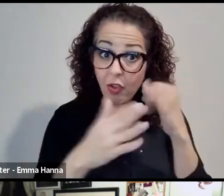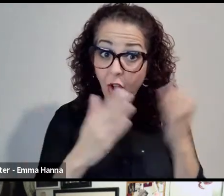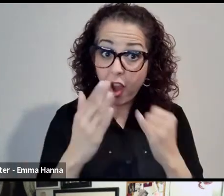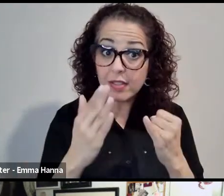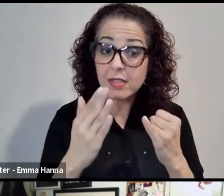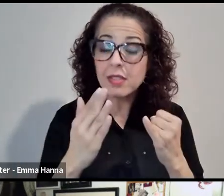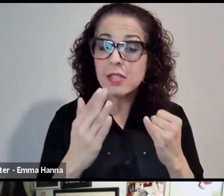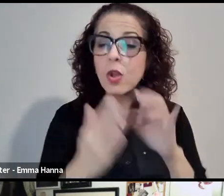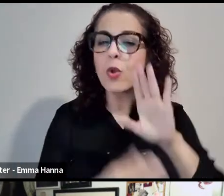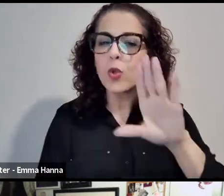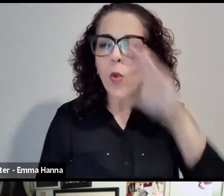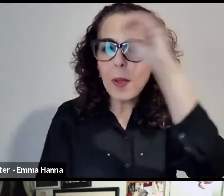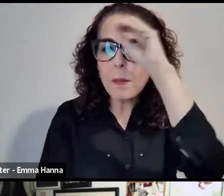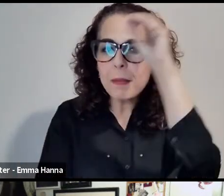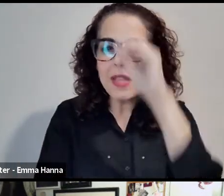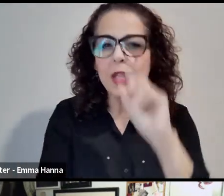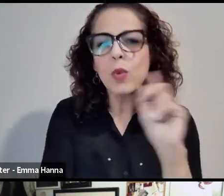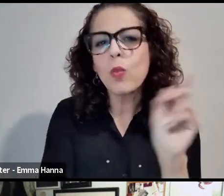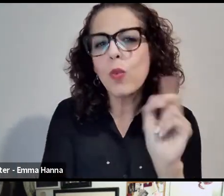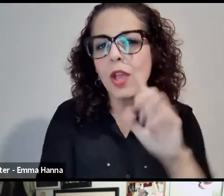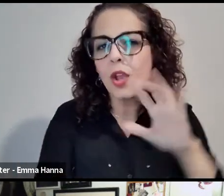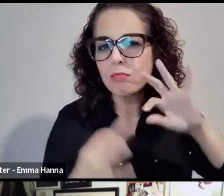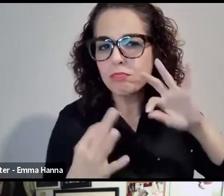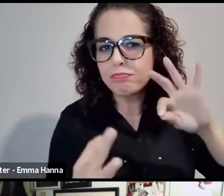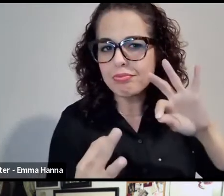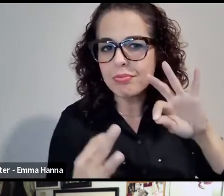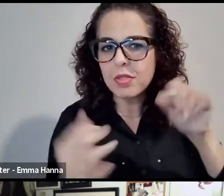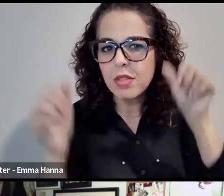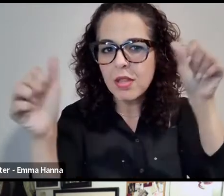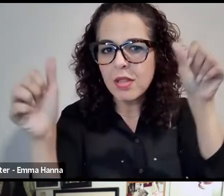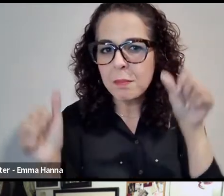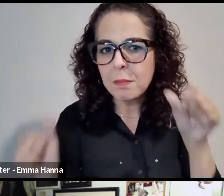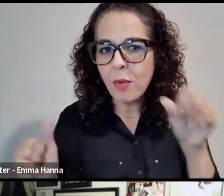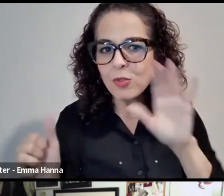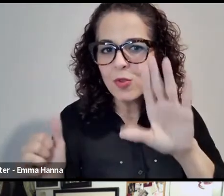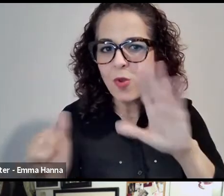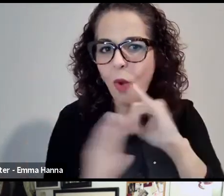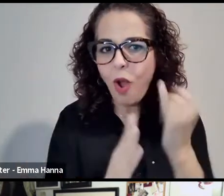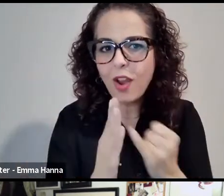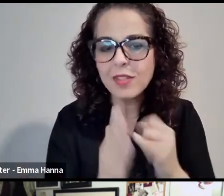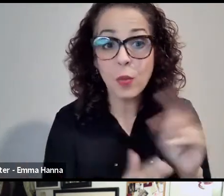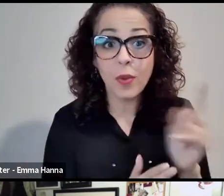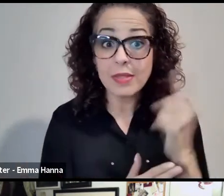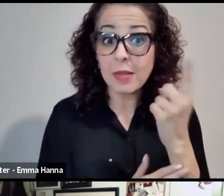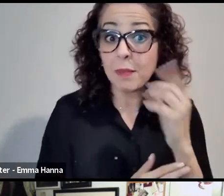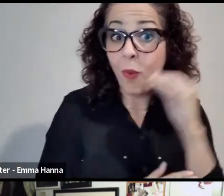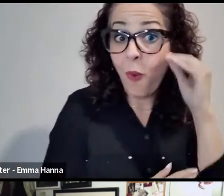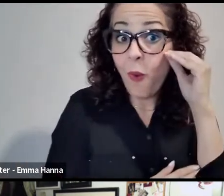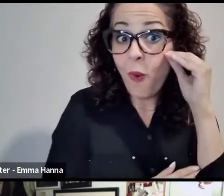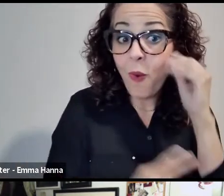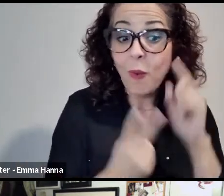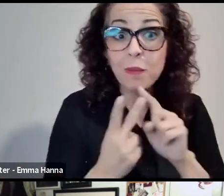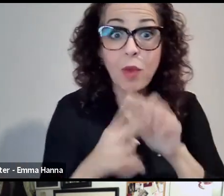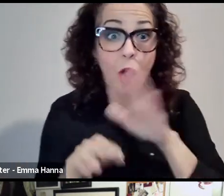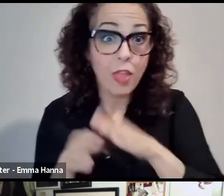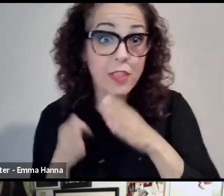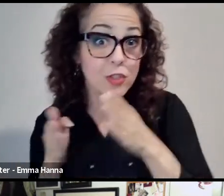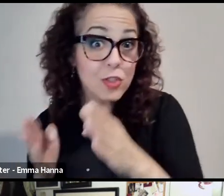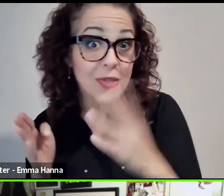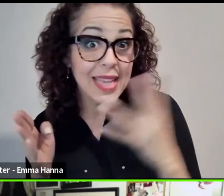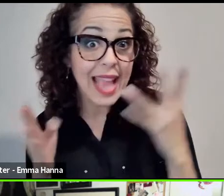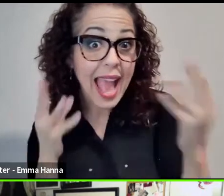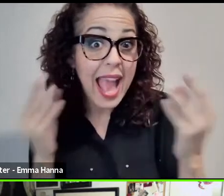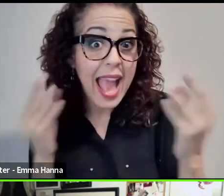And where would be the ideal place for your art to be seen? Someone's home, on the street, and where?